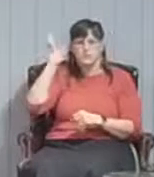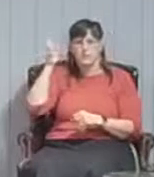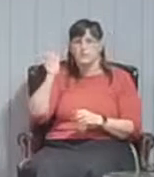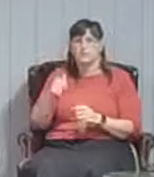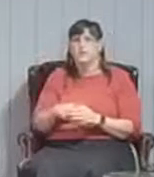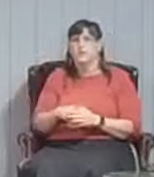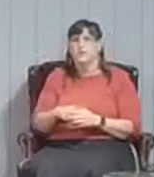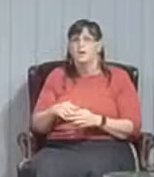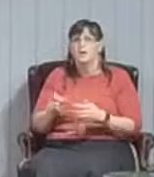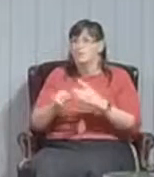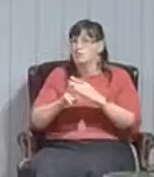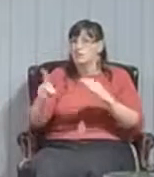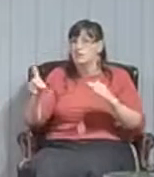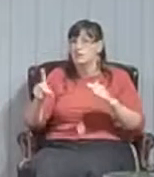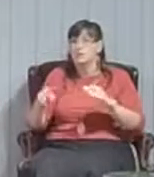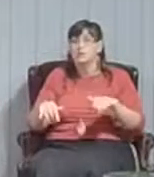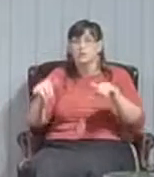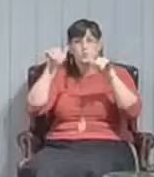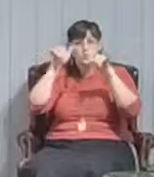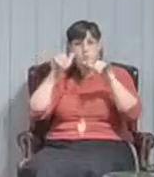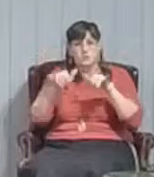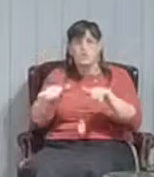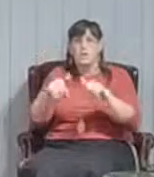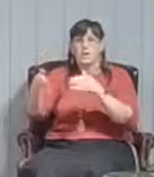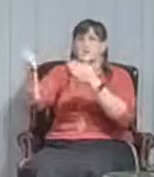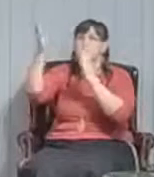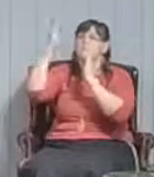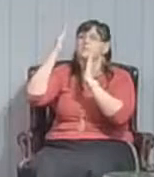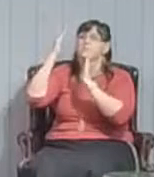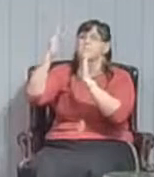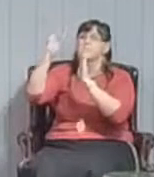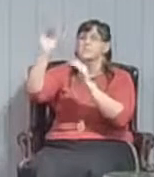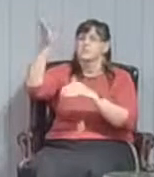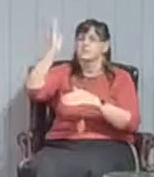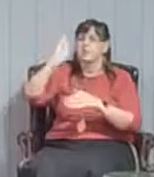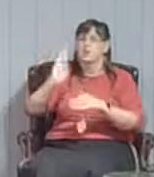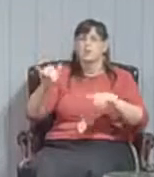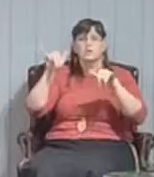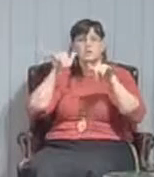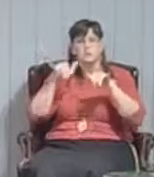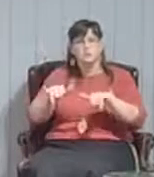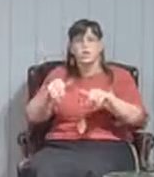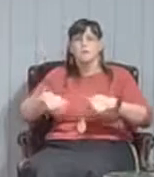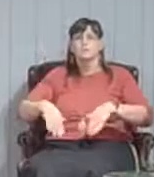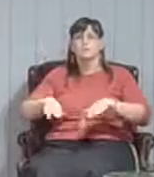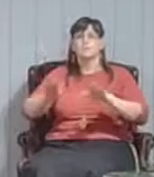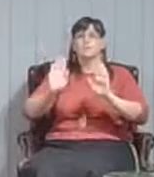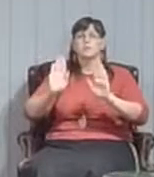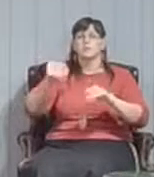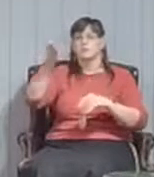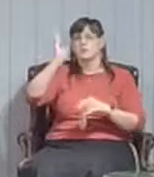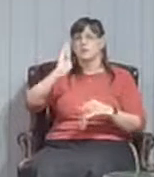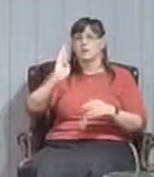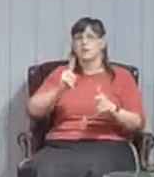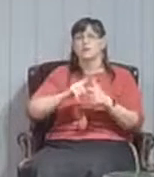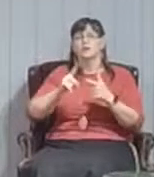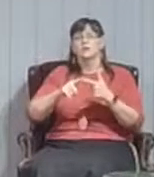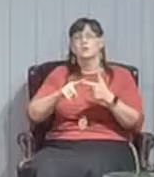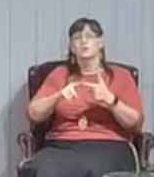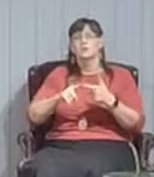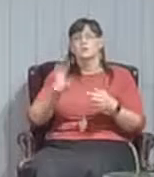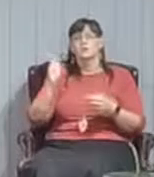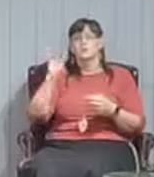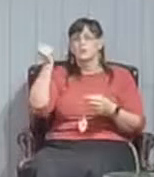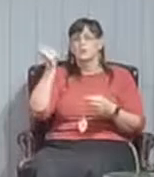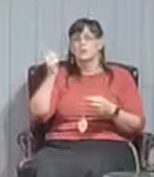resist the devil and he'll flee from you. You stay in the presence of God, you stay submitted to God until all of a